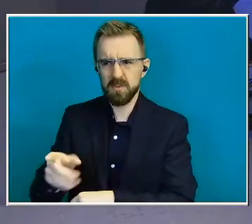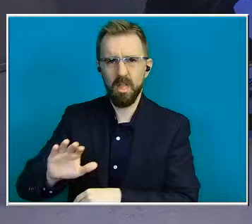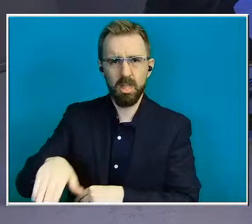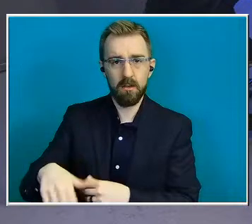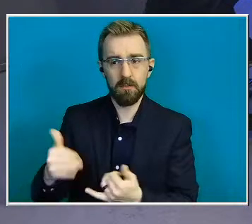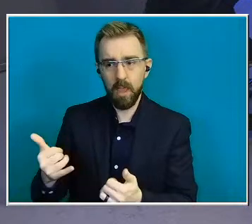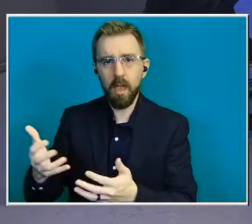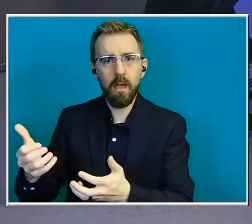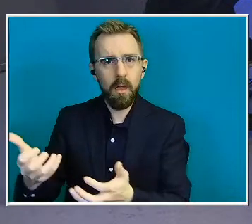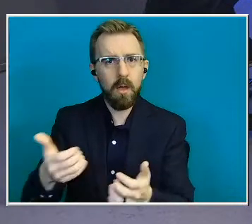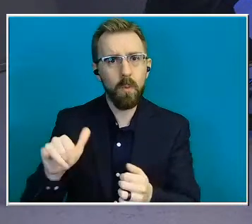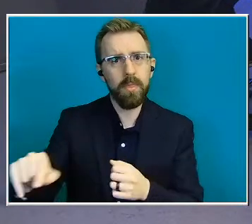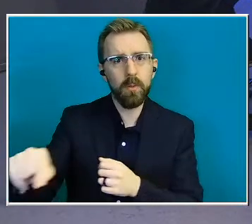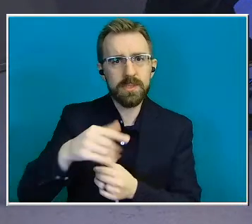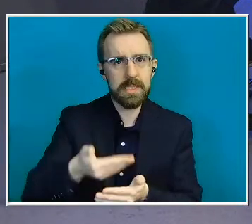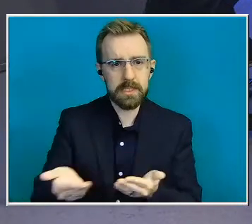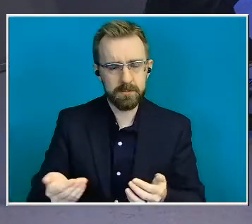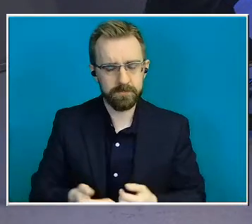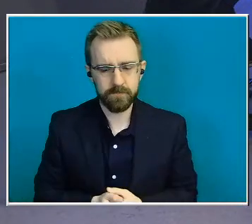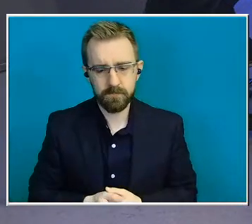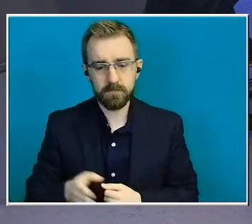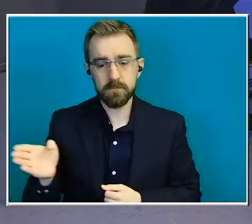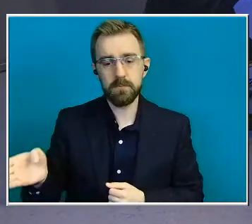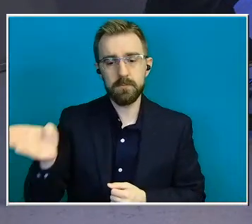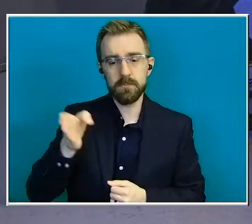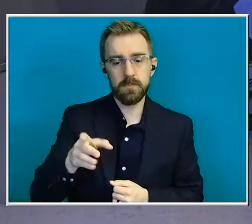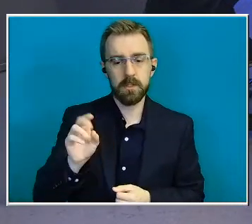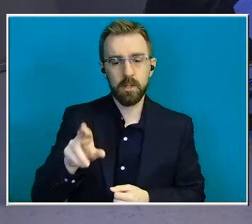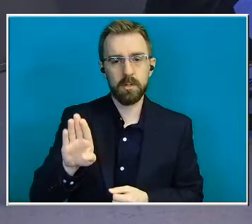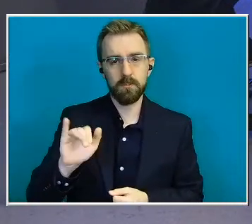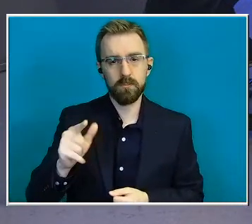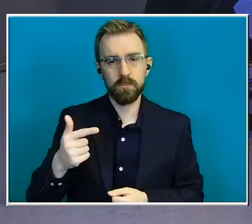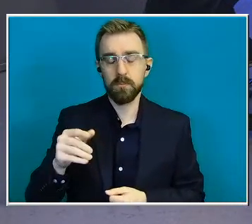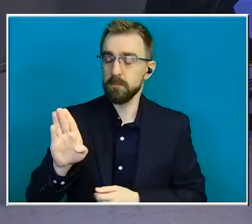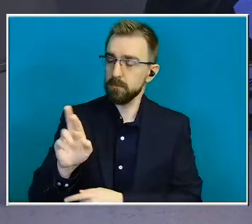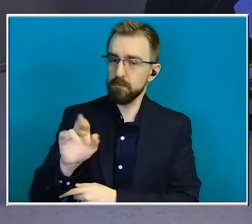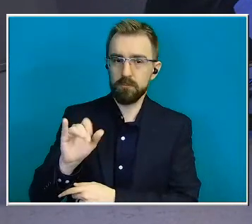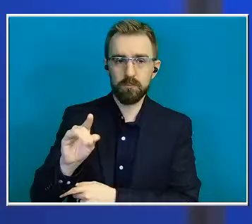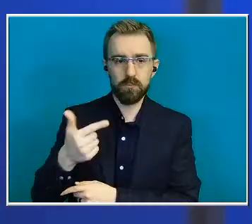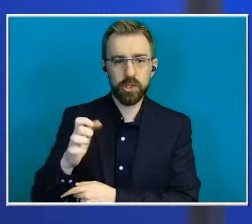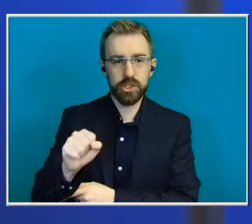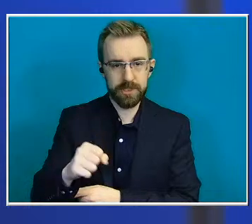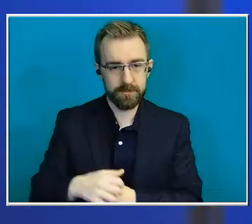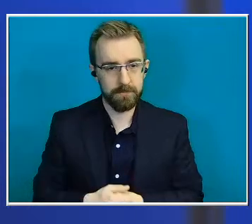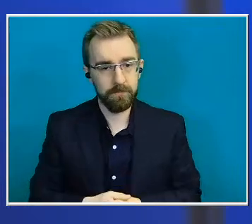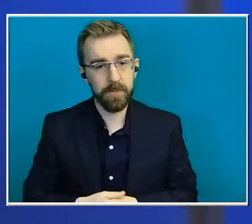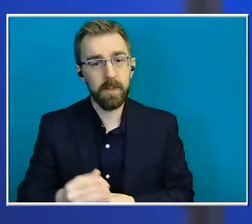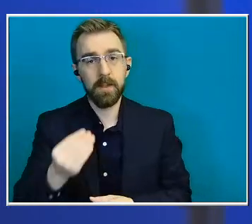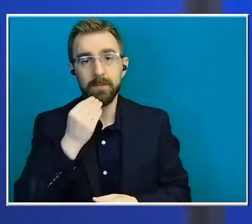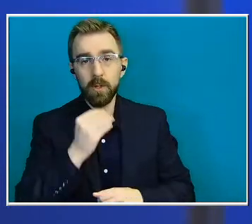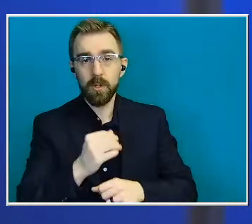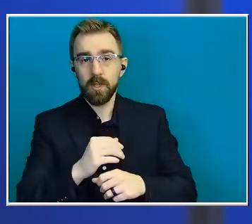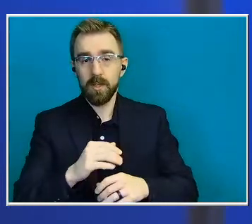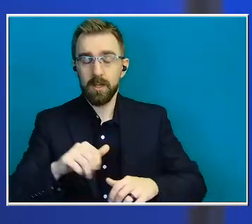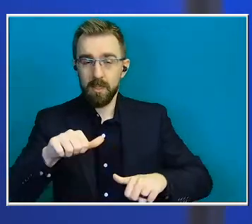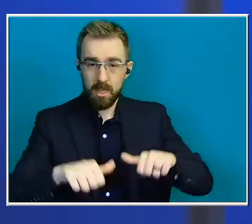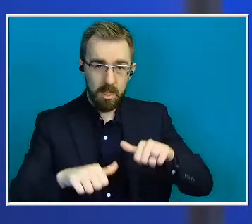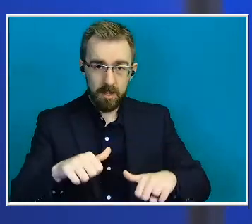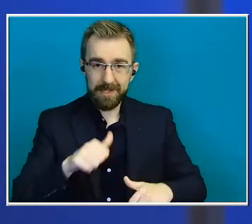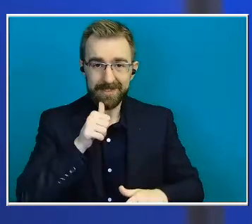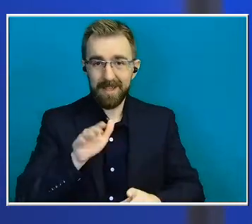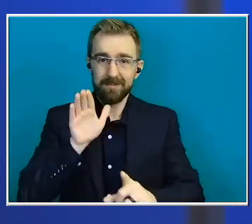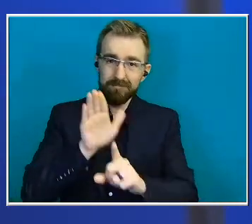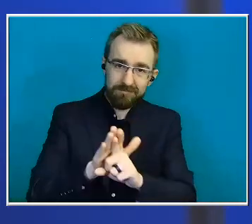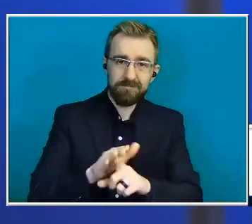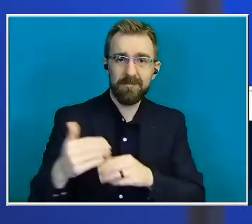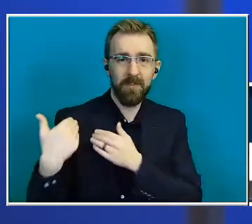Bridges. I want to remind everyone that food insecurity is not an individual's problem. It's a problem for all of us